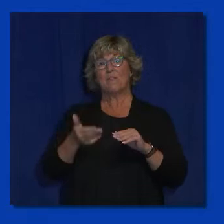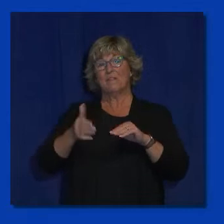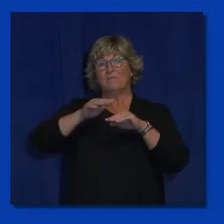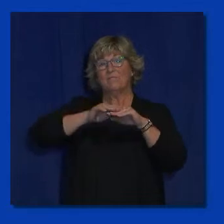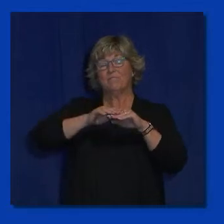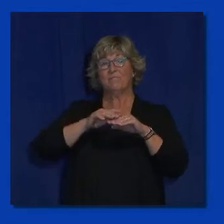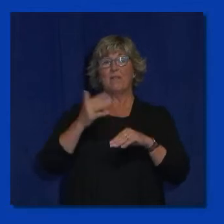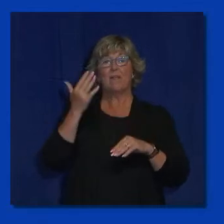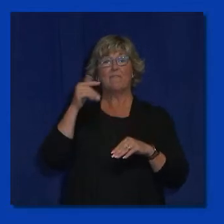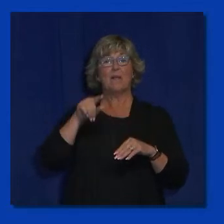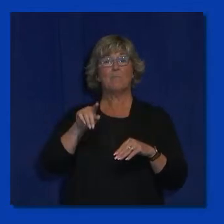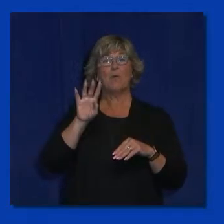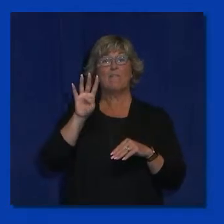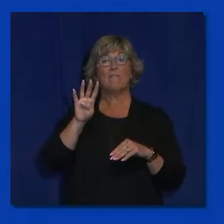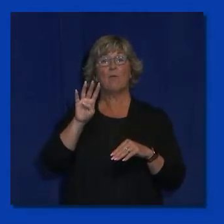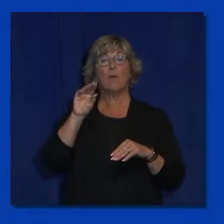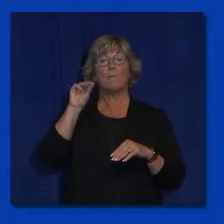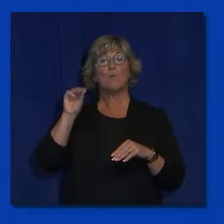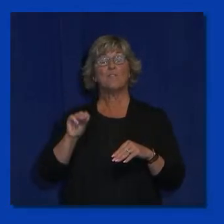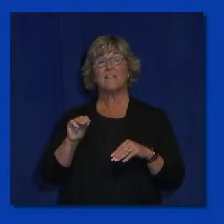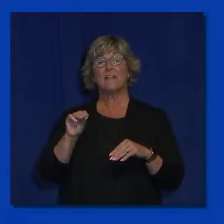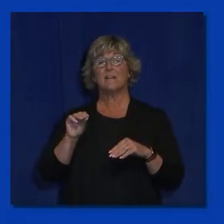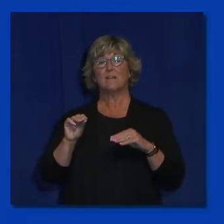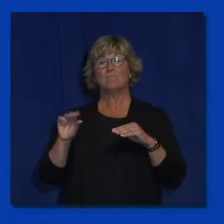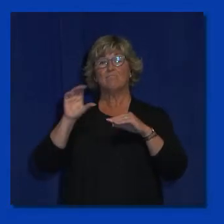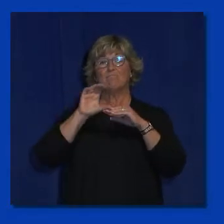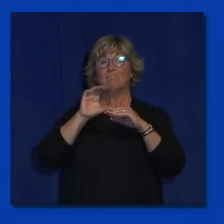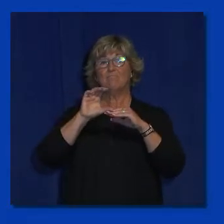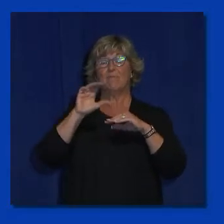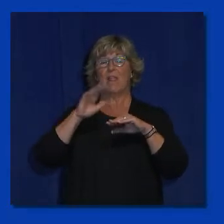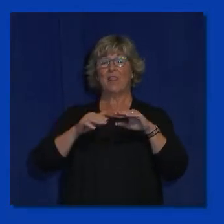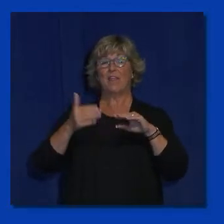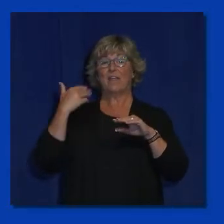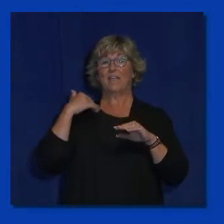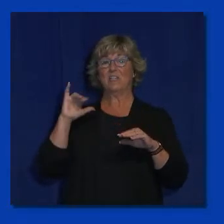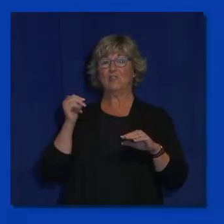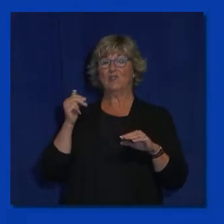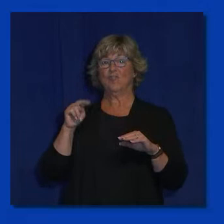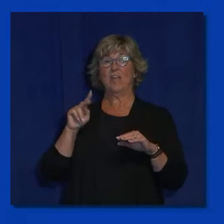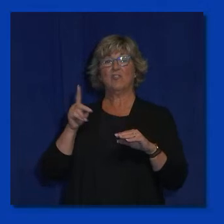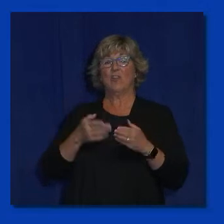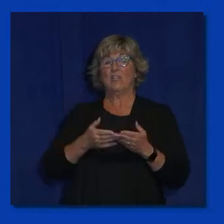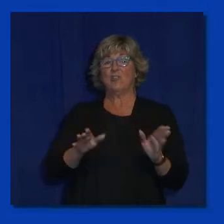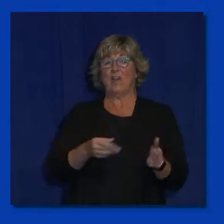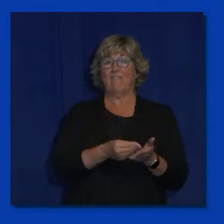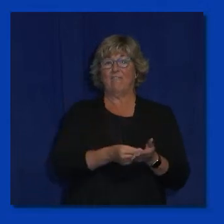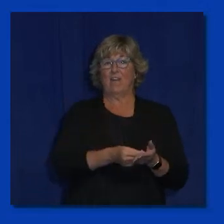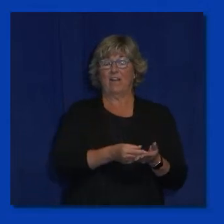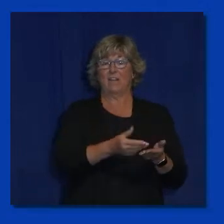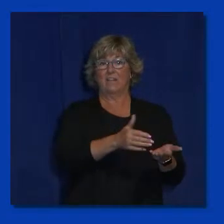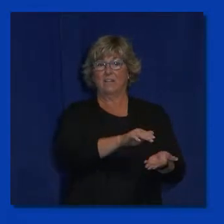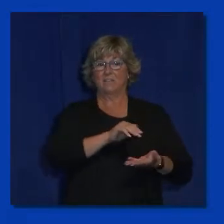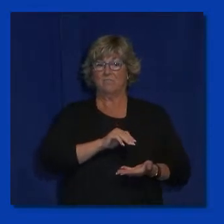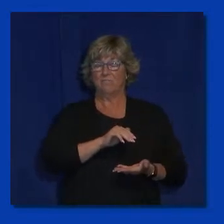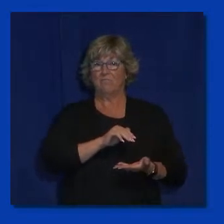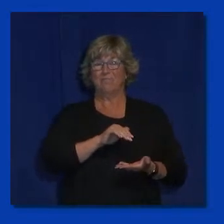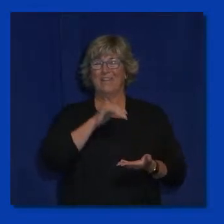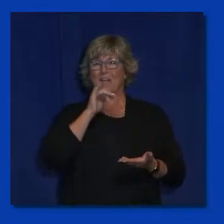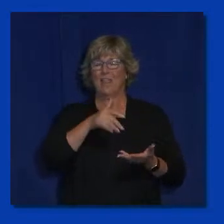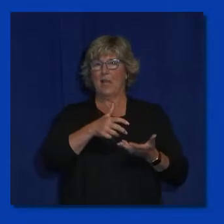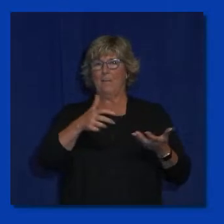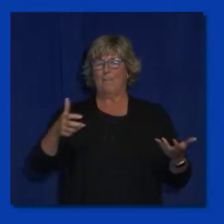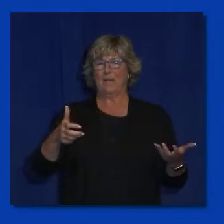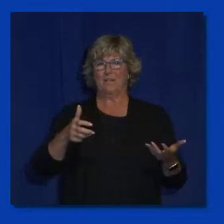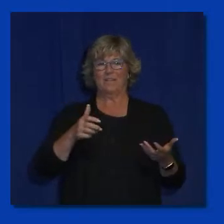about 15.4% above where we were in January just on the general fund, which is not an insignificant move in